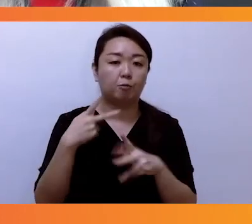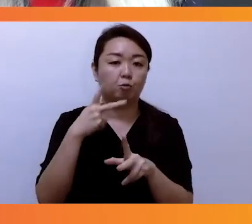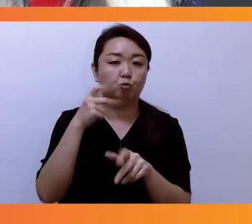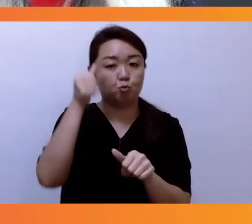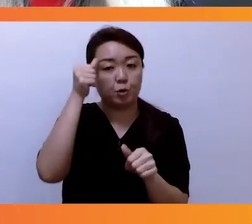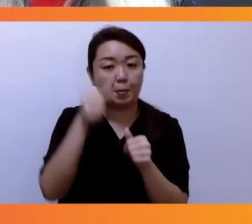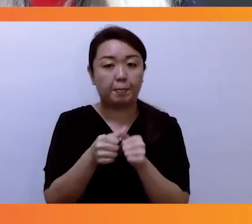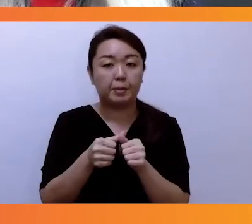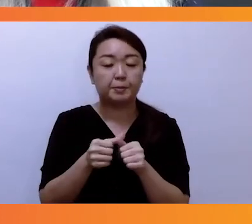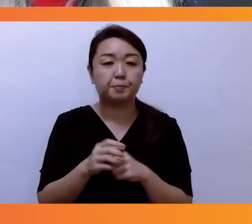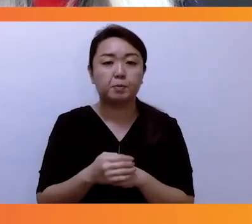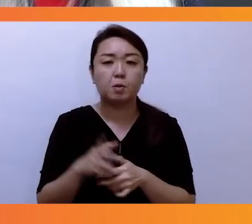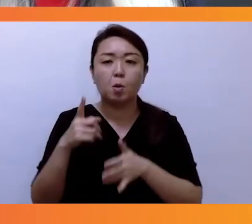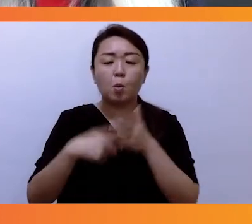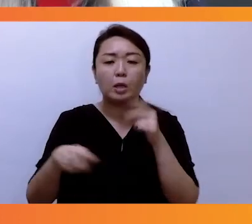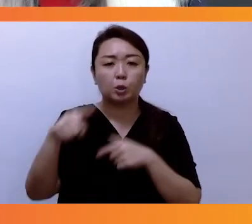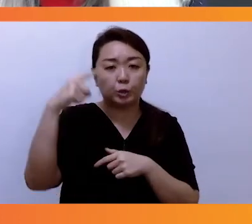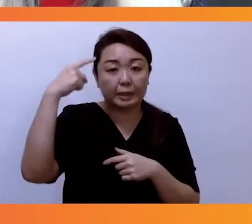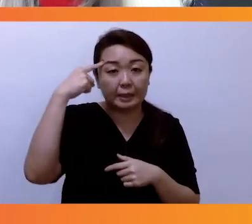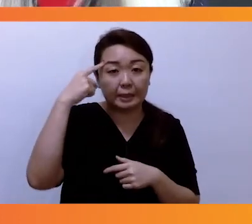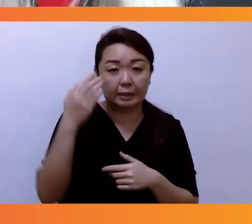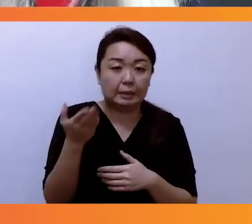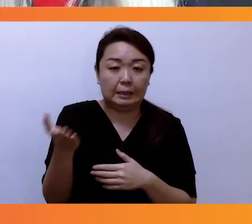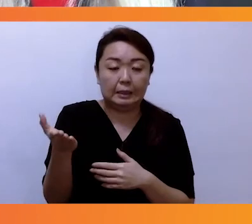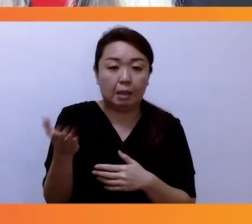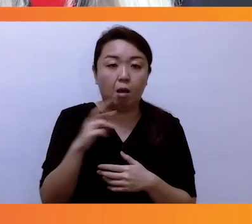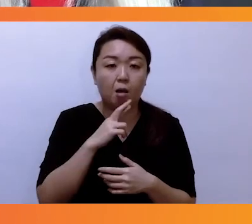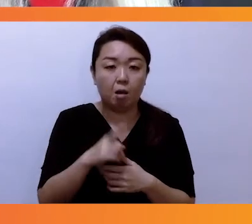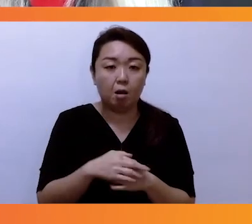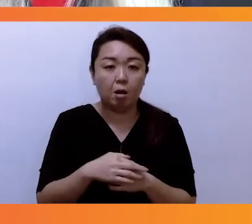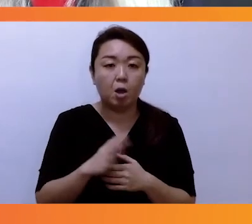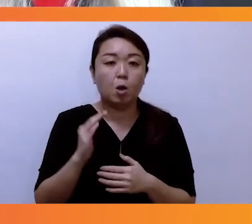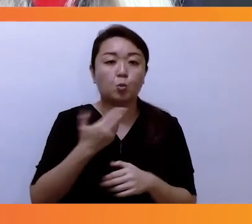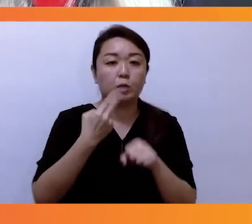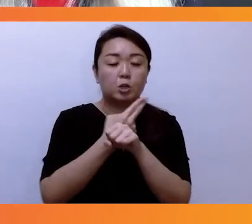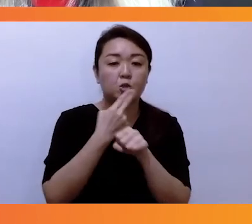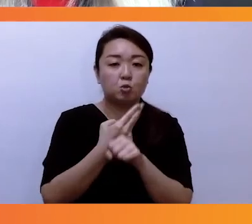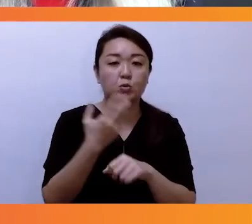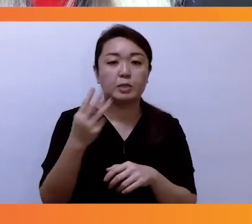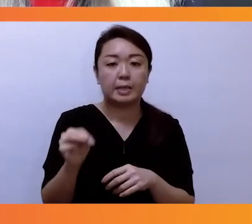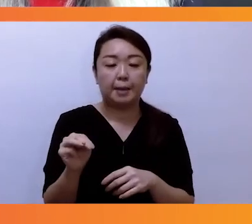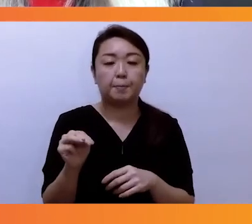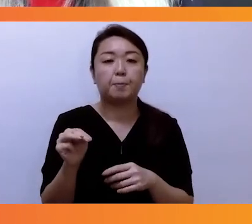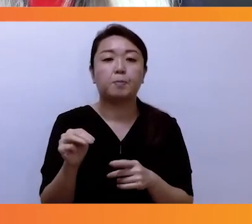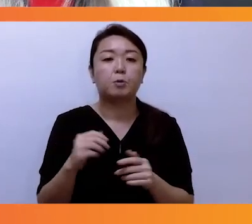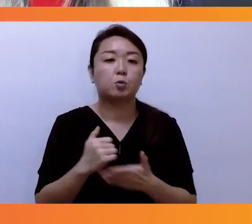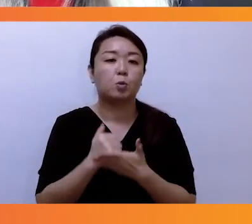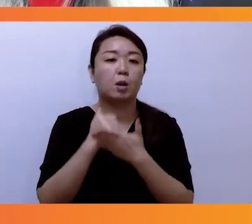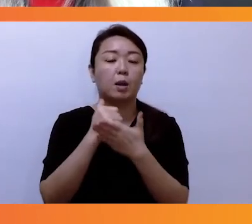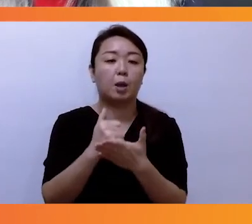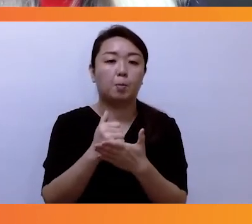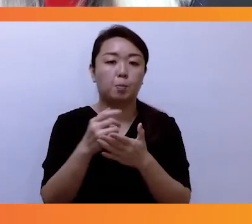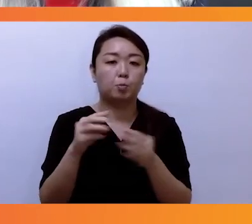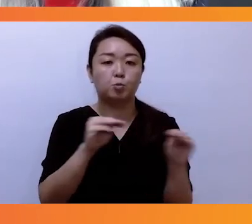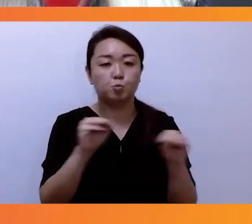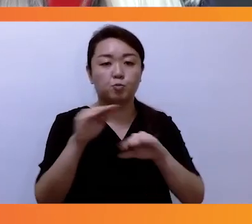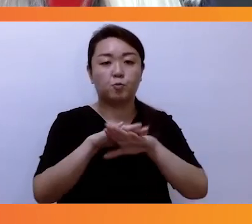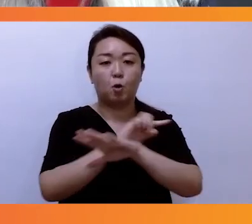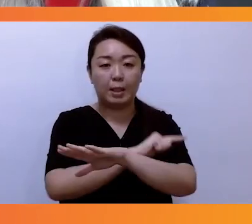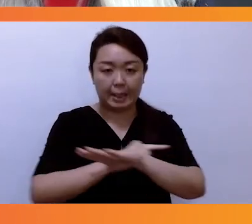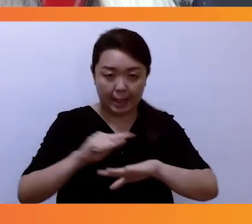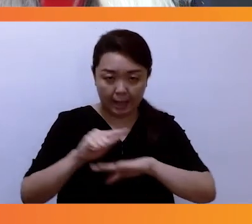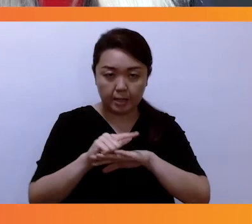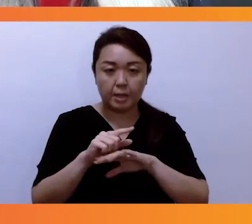considerations that we have to keep in mind. What do you think those are? We use them commonly to help them move